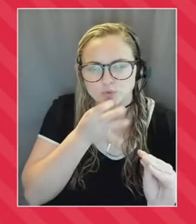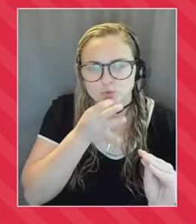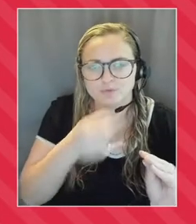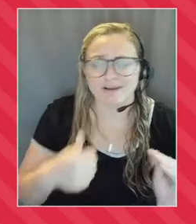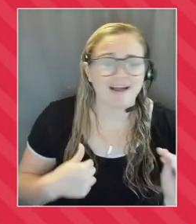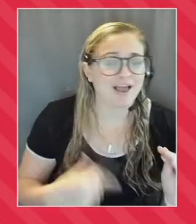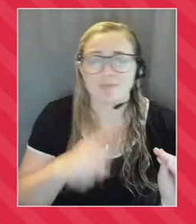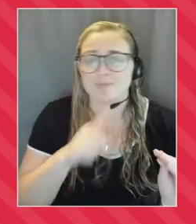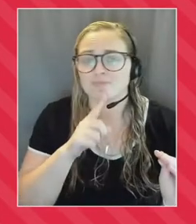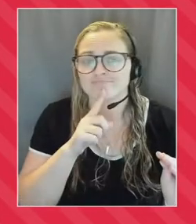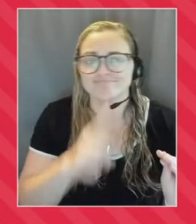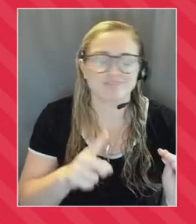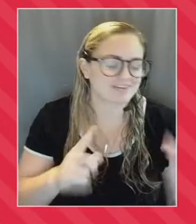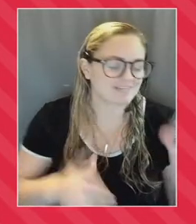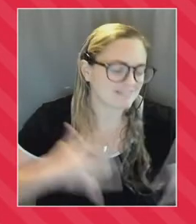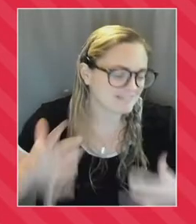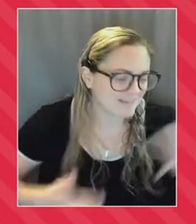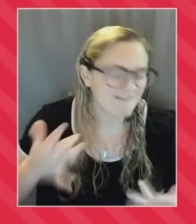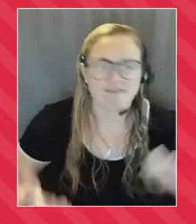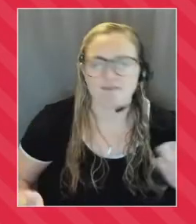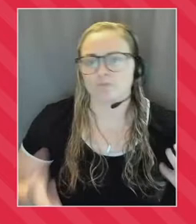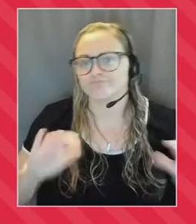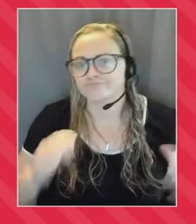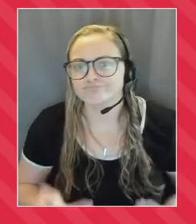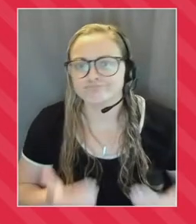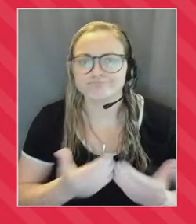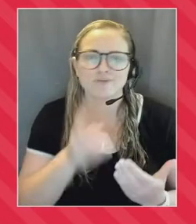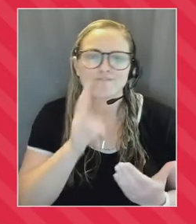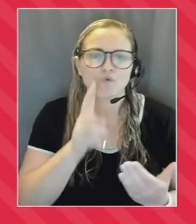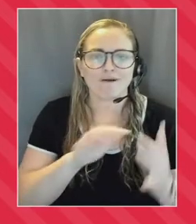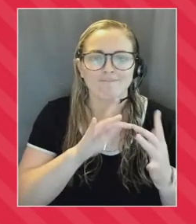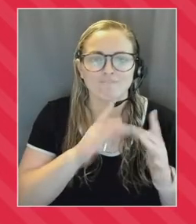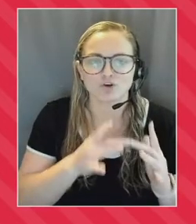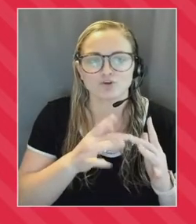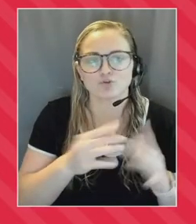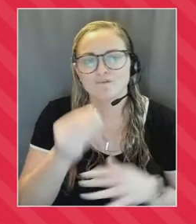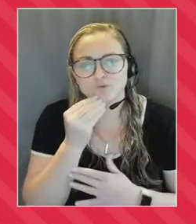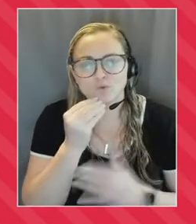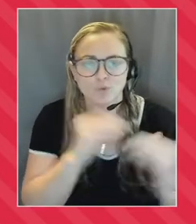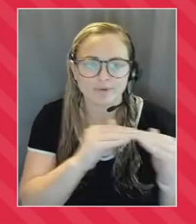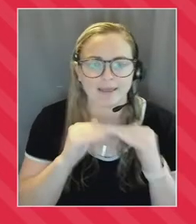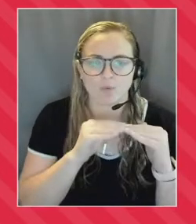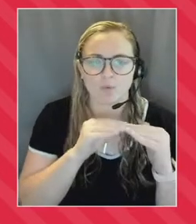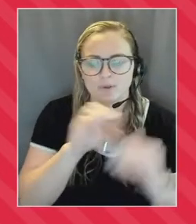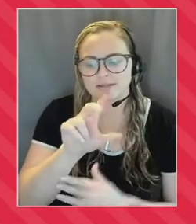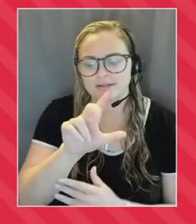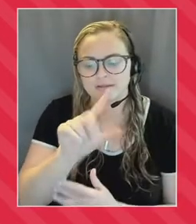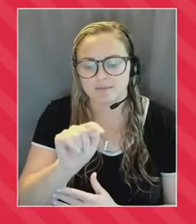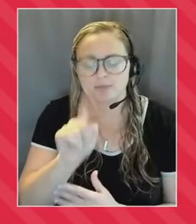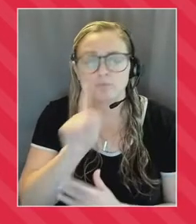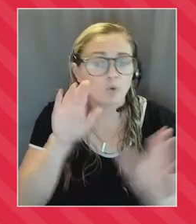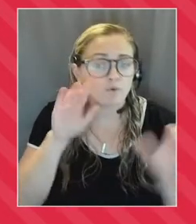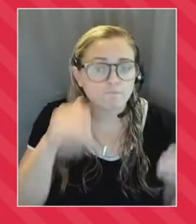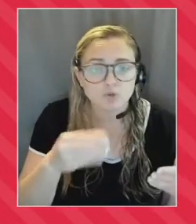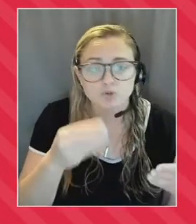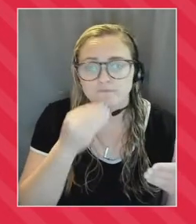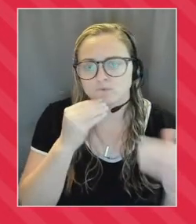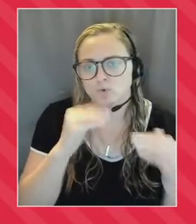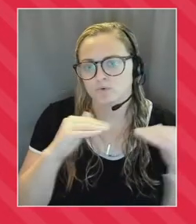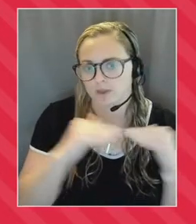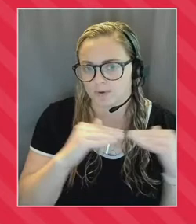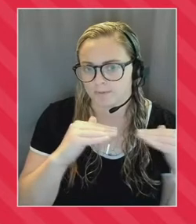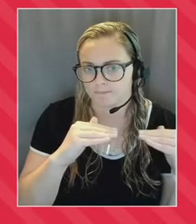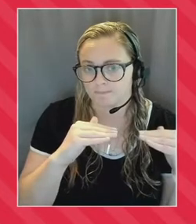thrilled to welcome you to PHA's Virtual Food Equity Summit. Today's summit will focus on food equity. As